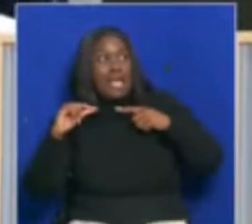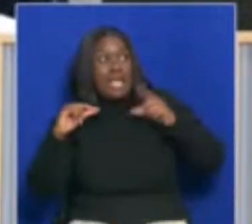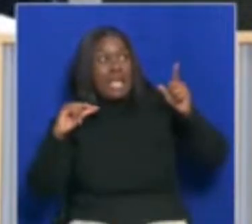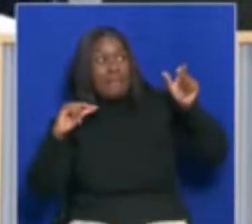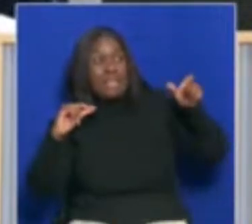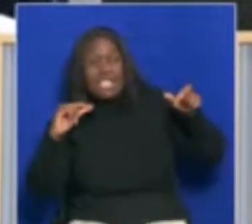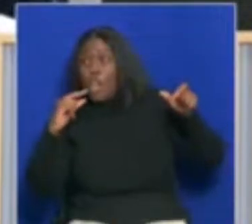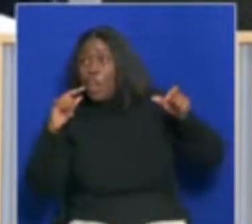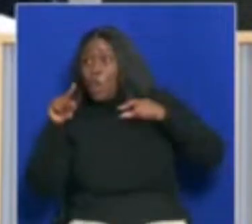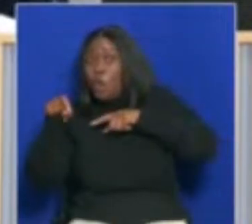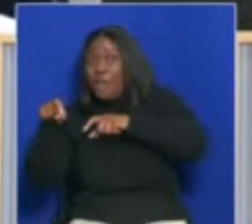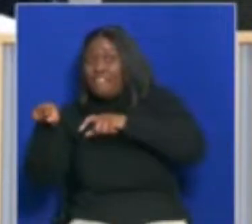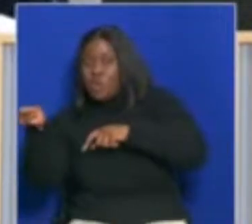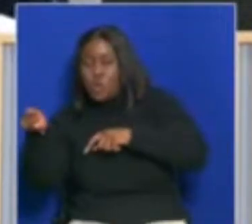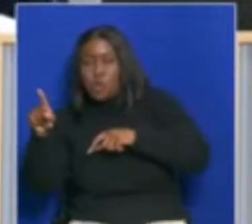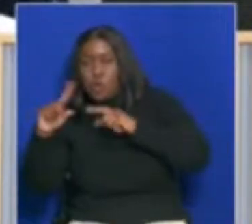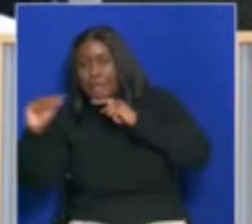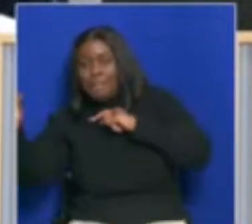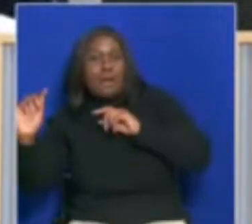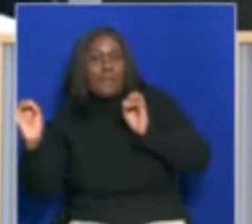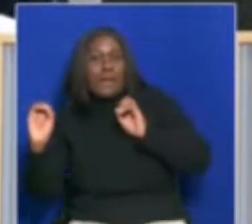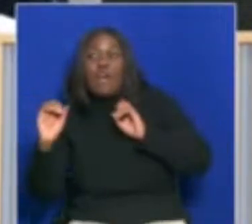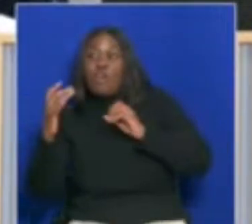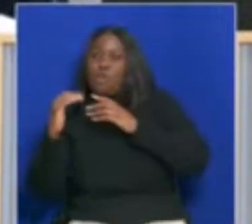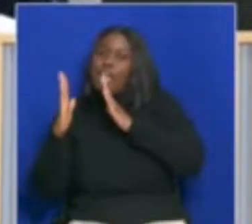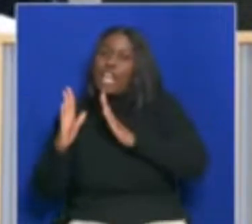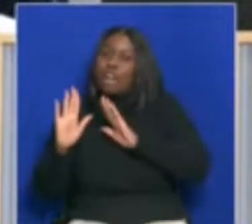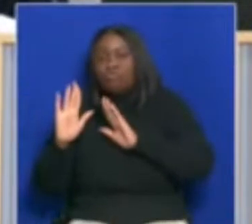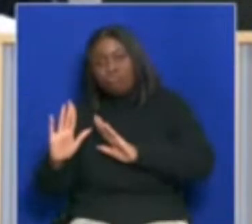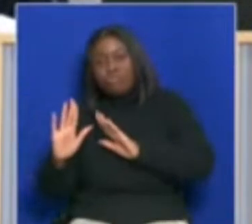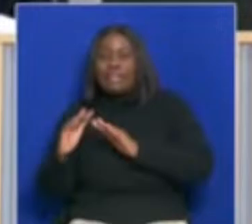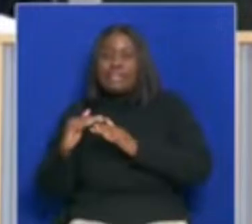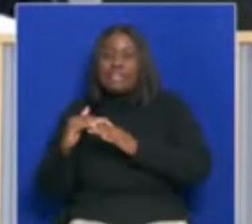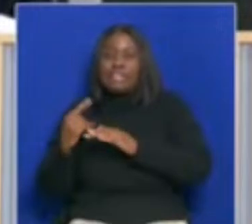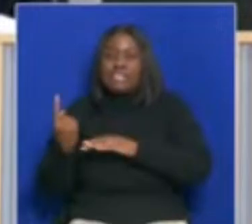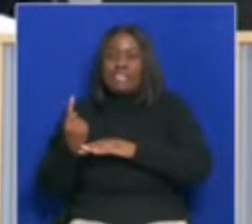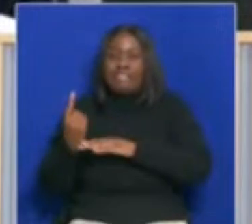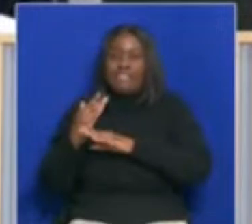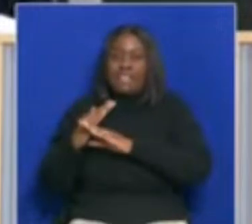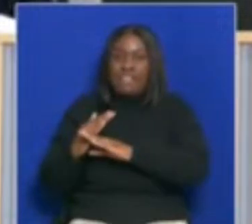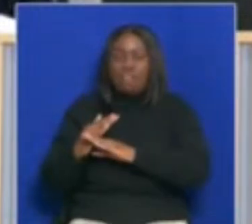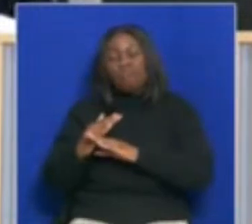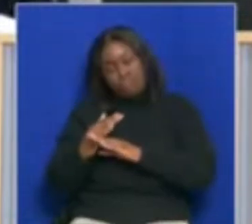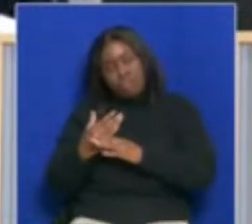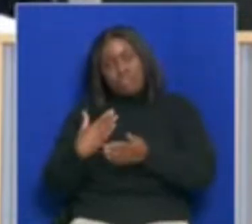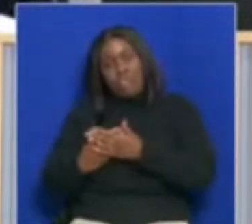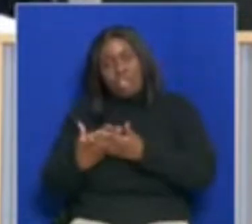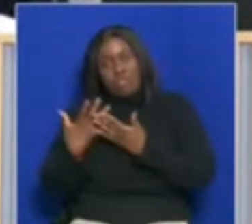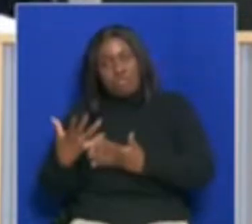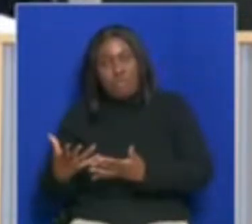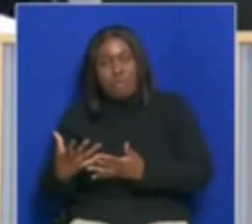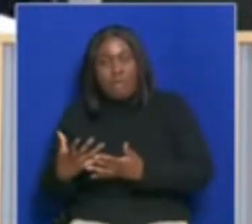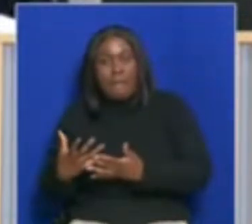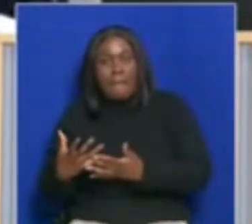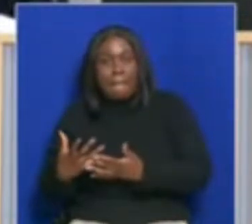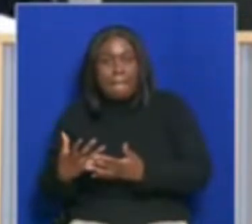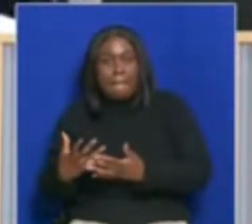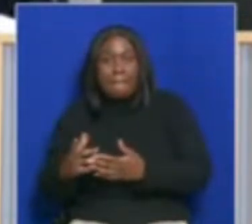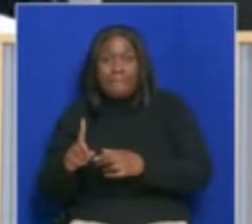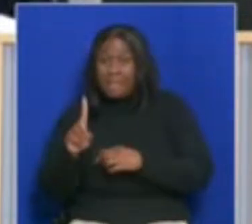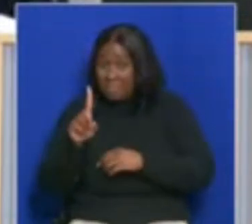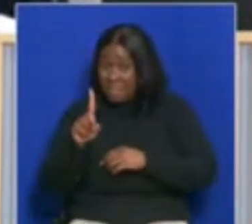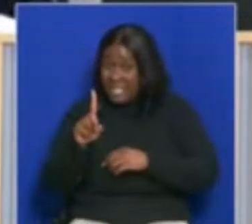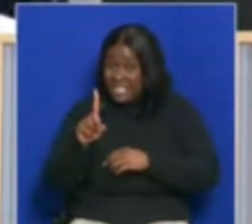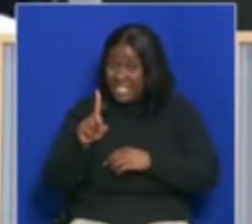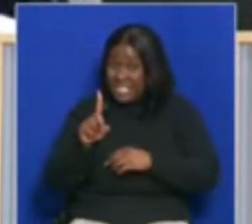are defending yourself. So you can make your statement about yourself in that kind of situation. But if you're talking about